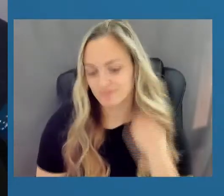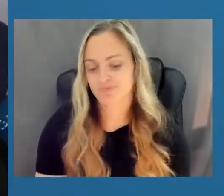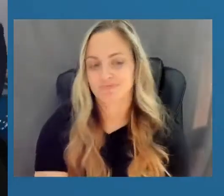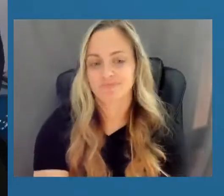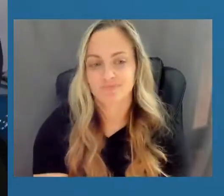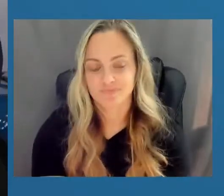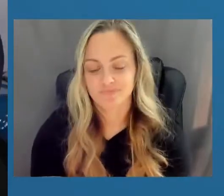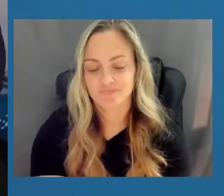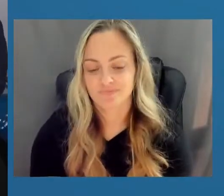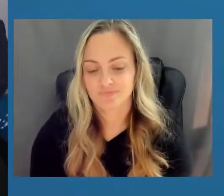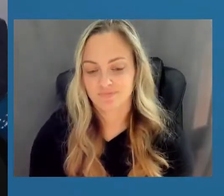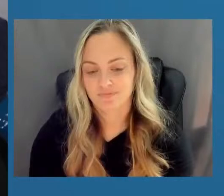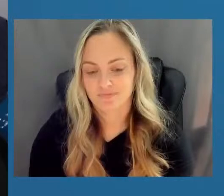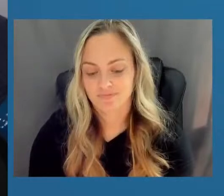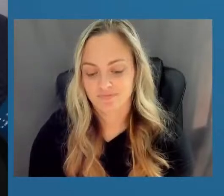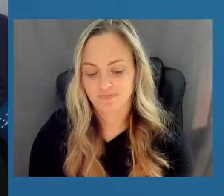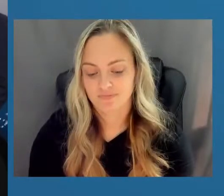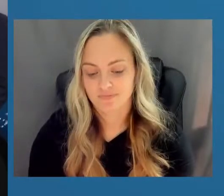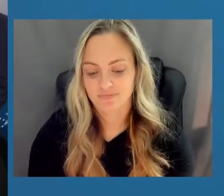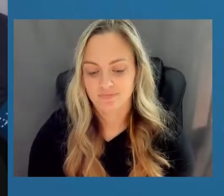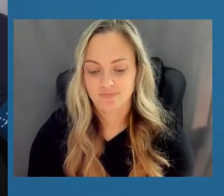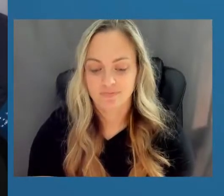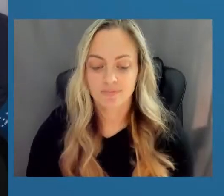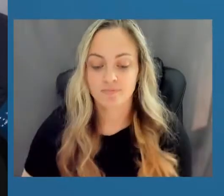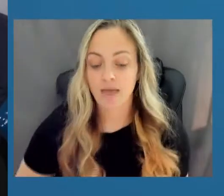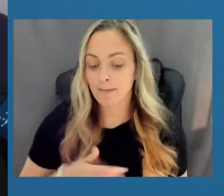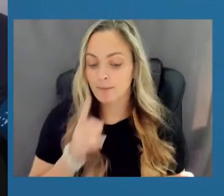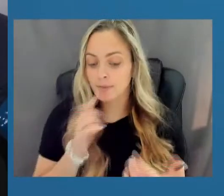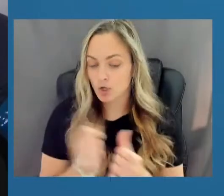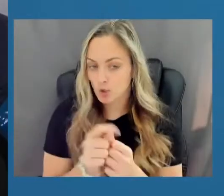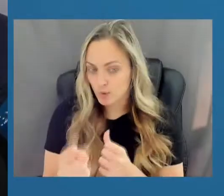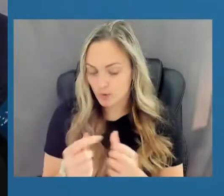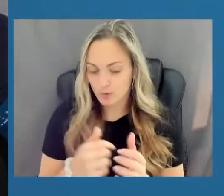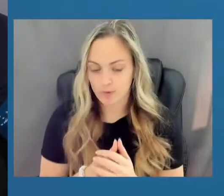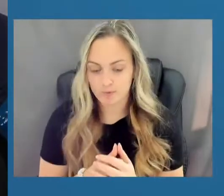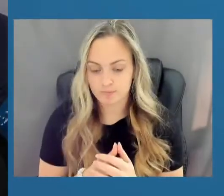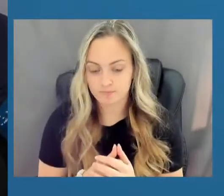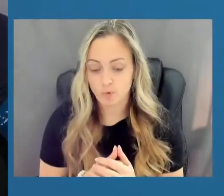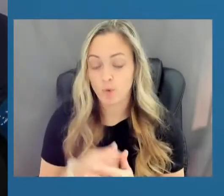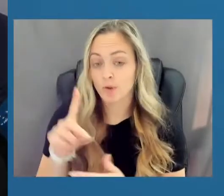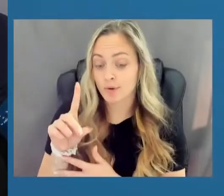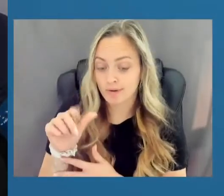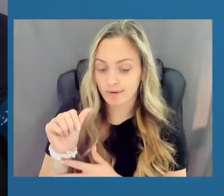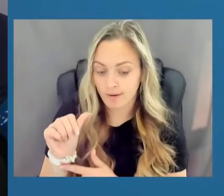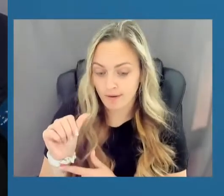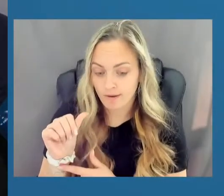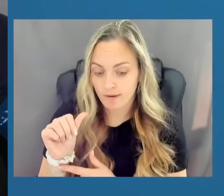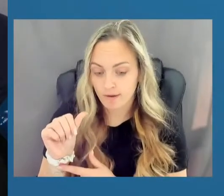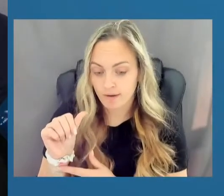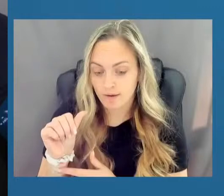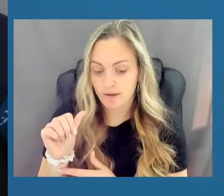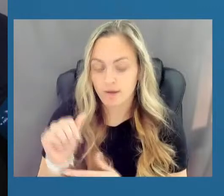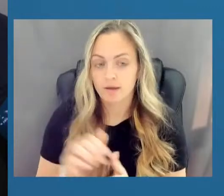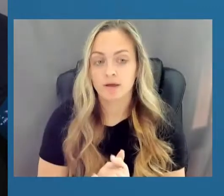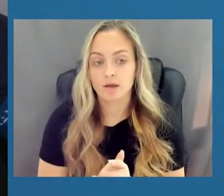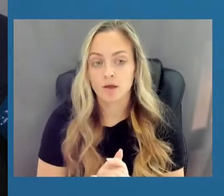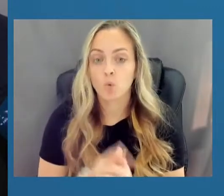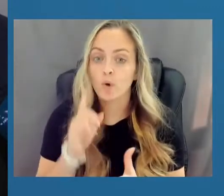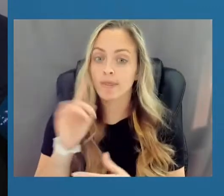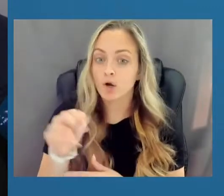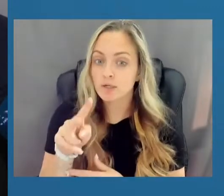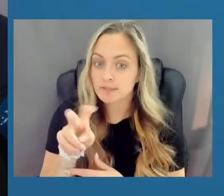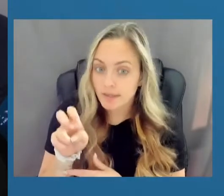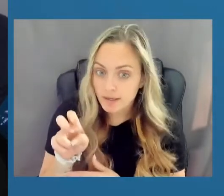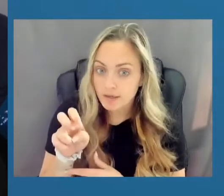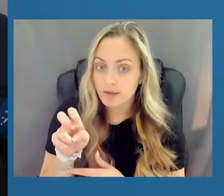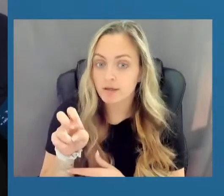be here with you, with our district attorney and certainly our county executive and the commissioner here